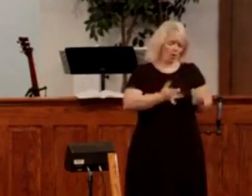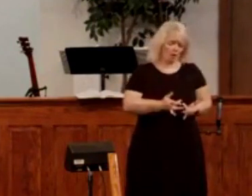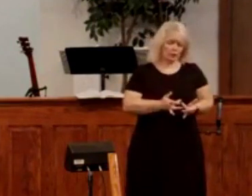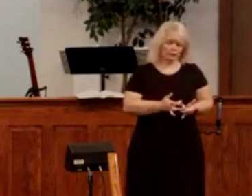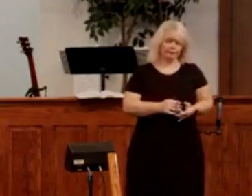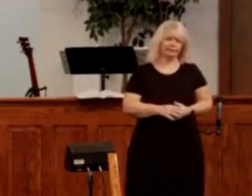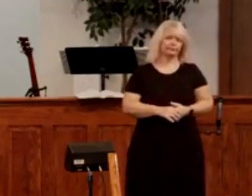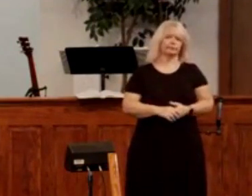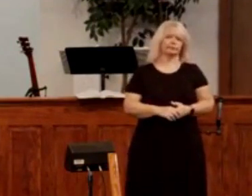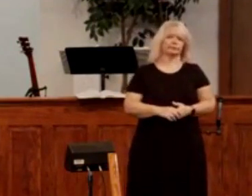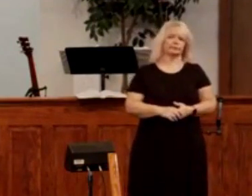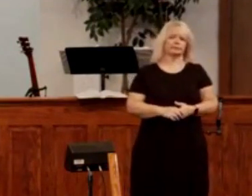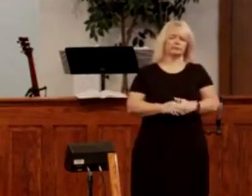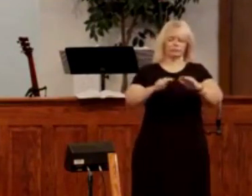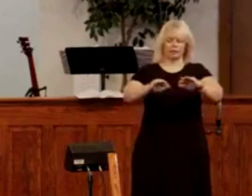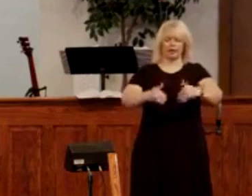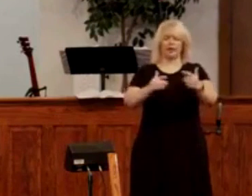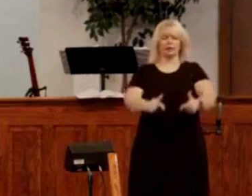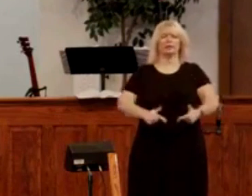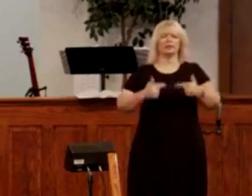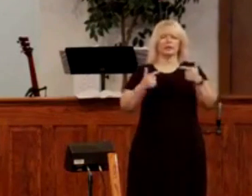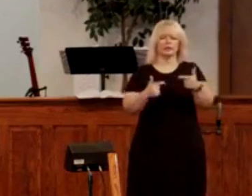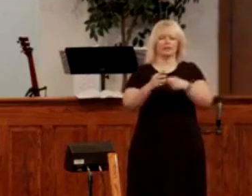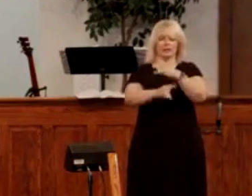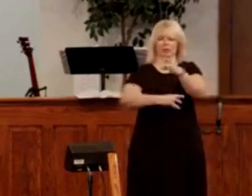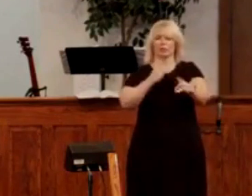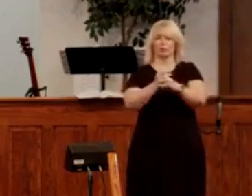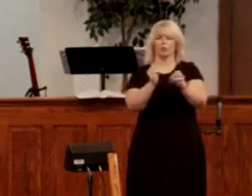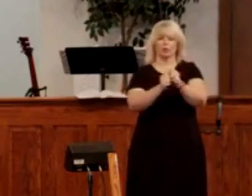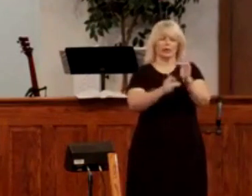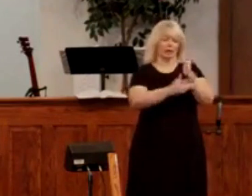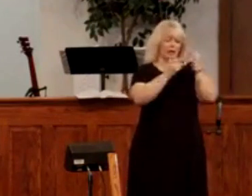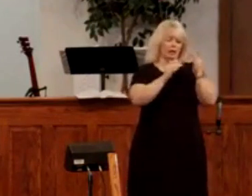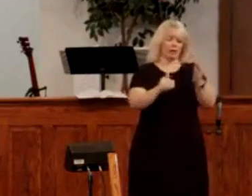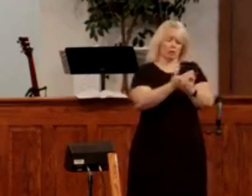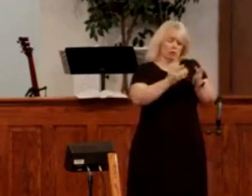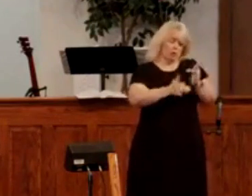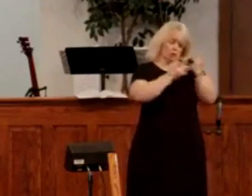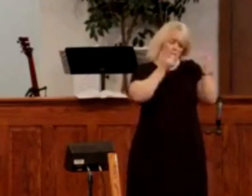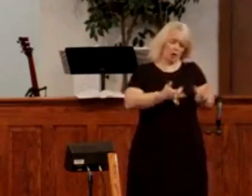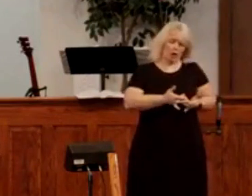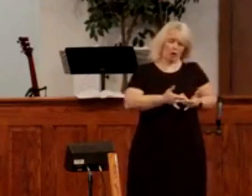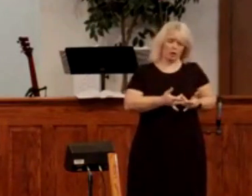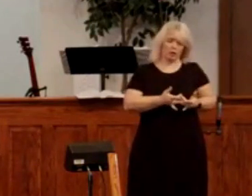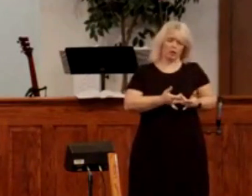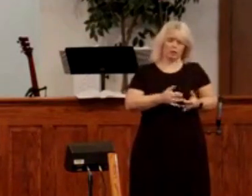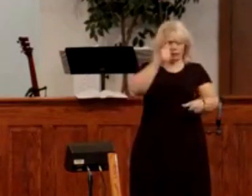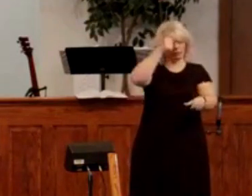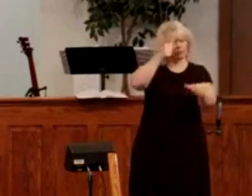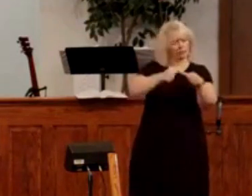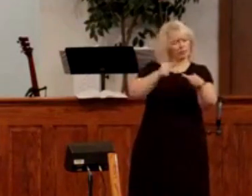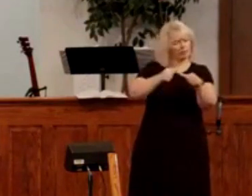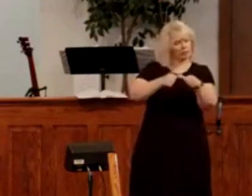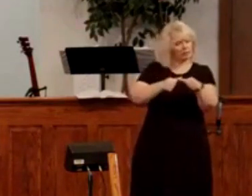new heart. But it really is how to live in a pagan society with a new heart. Before I start with chastisement, let me remind you,